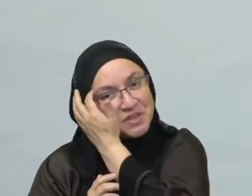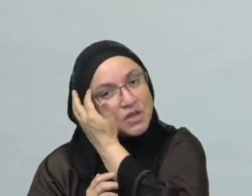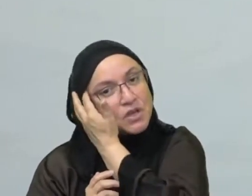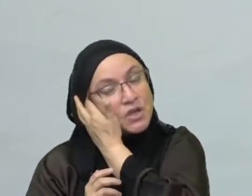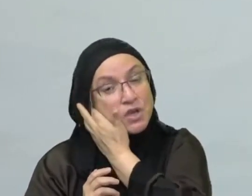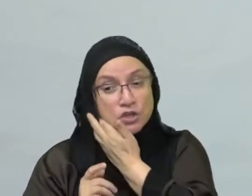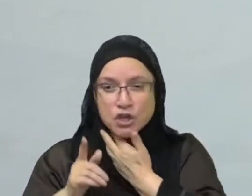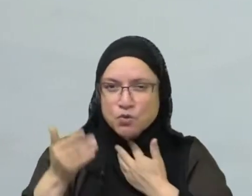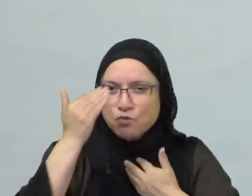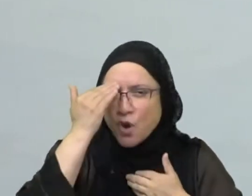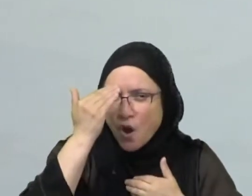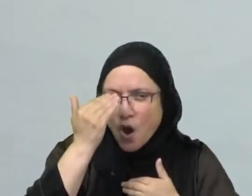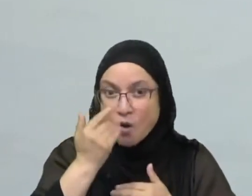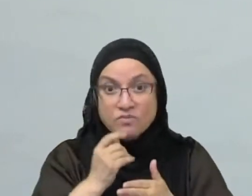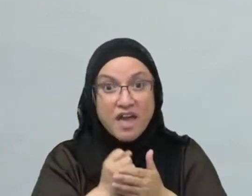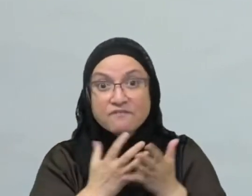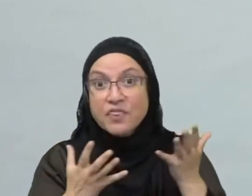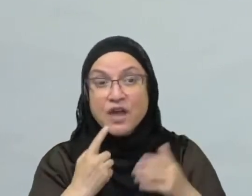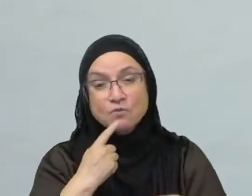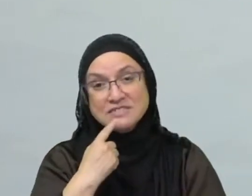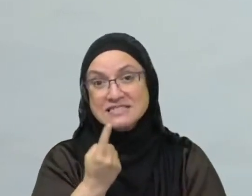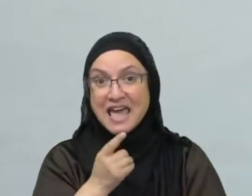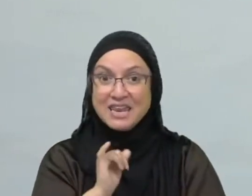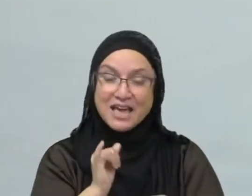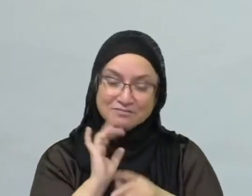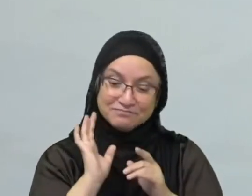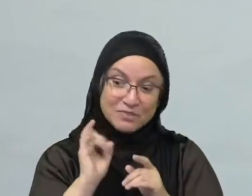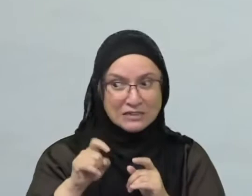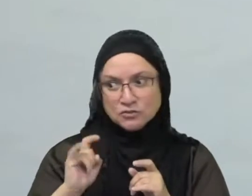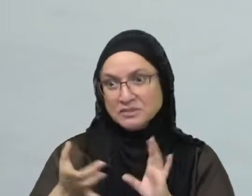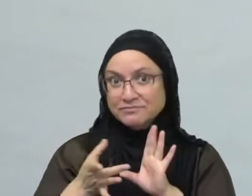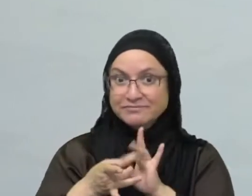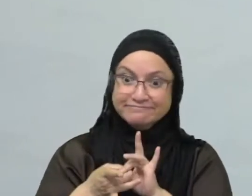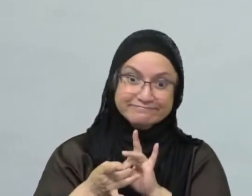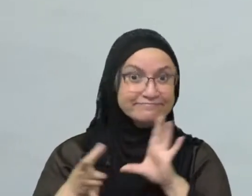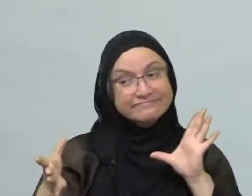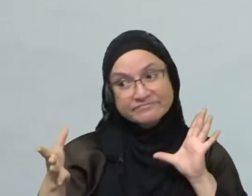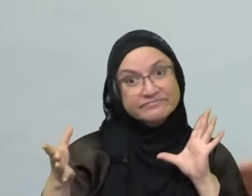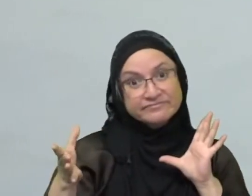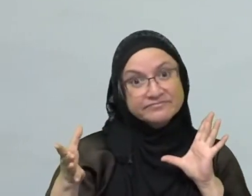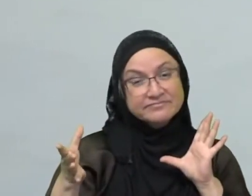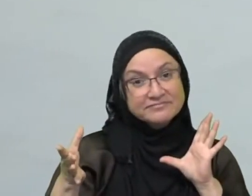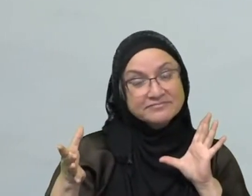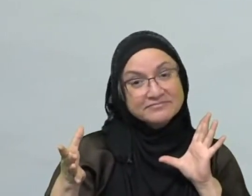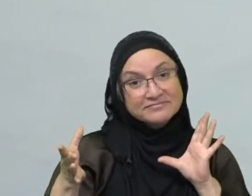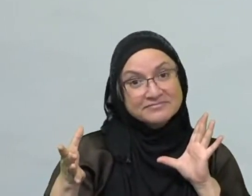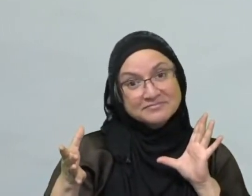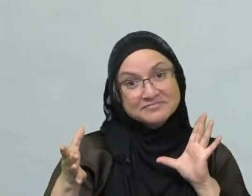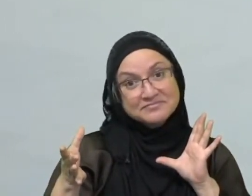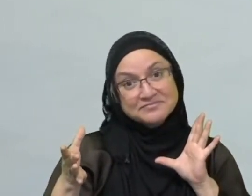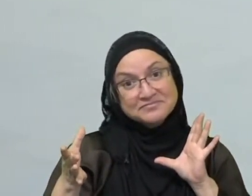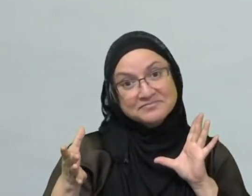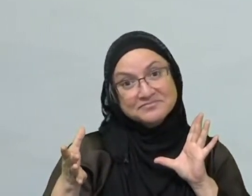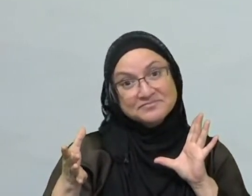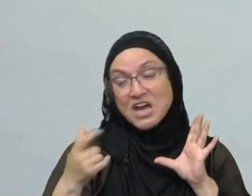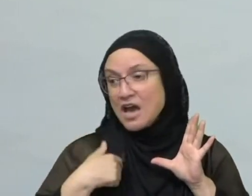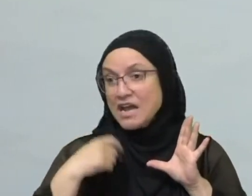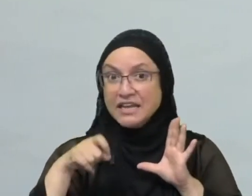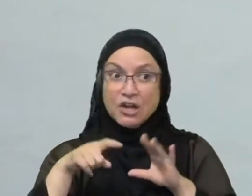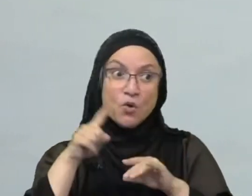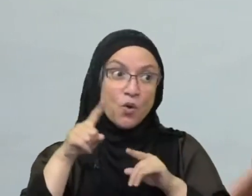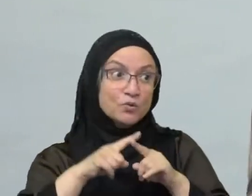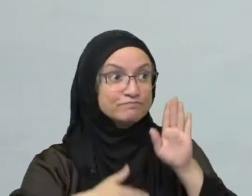now. What's a vacation now? A vacation doesn't really matter as much about the scenery as it matters about your phone not being with you now,